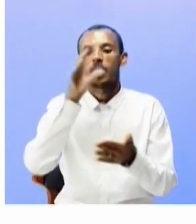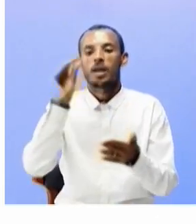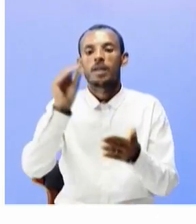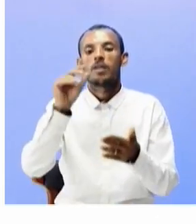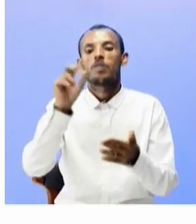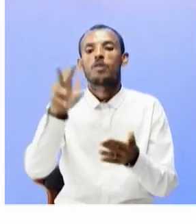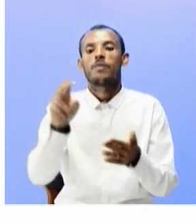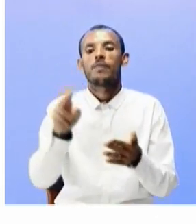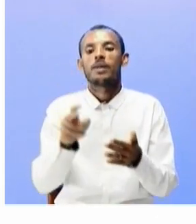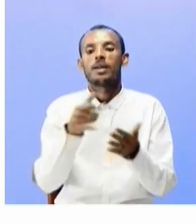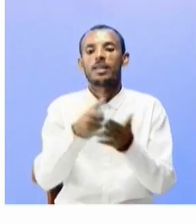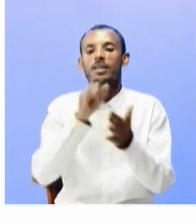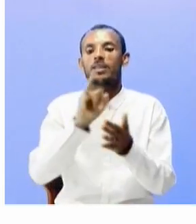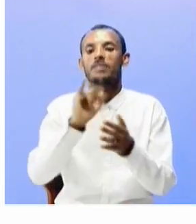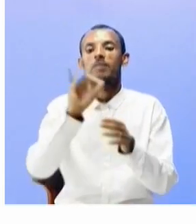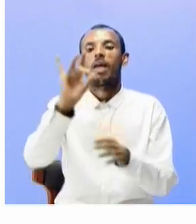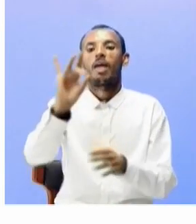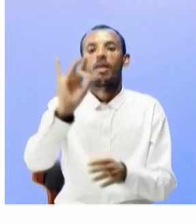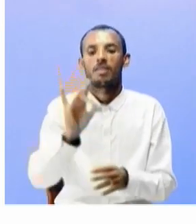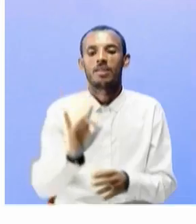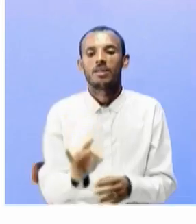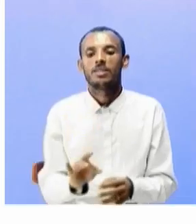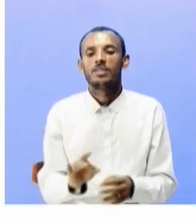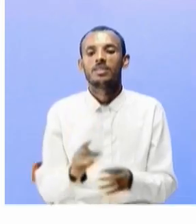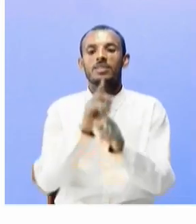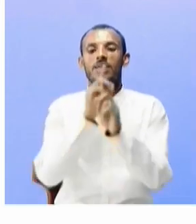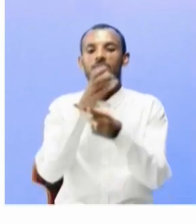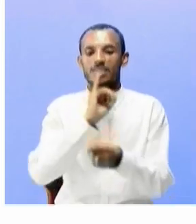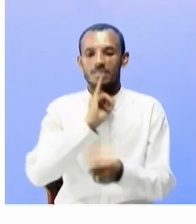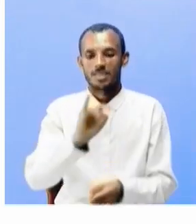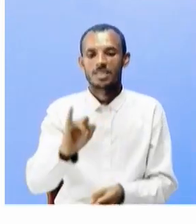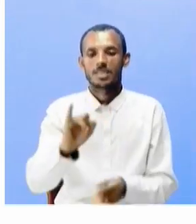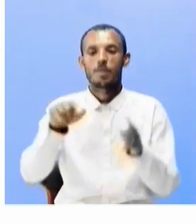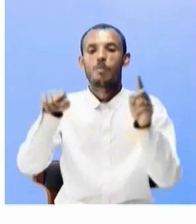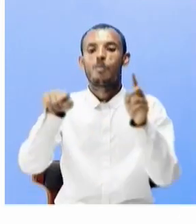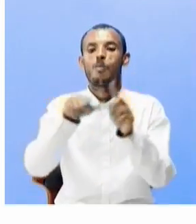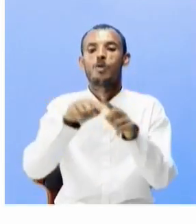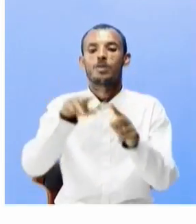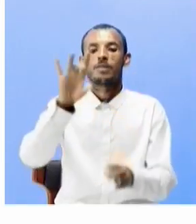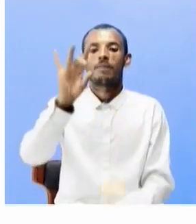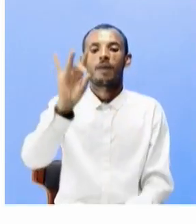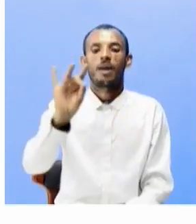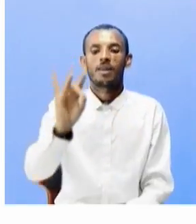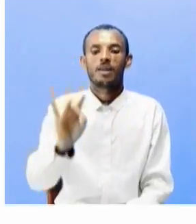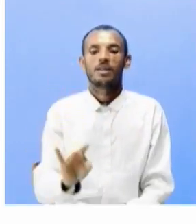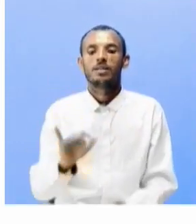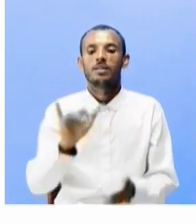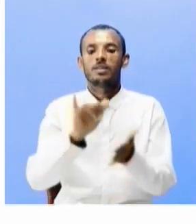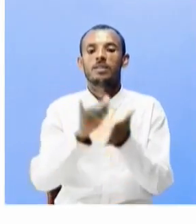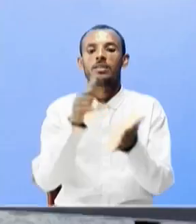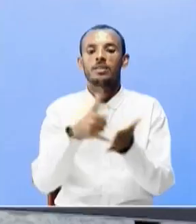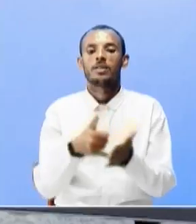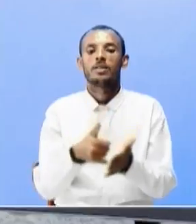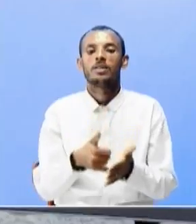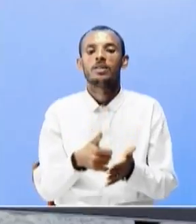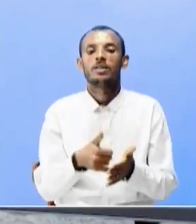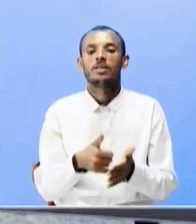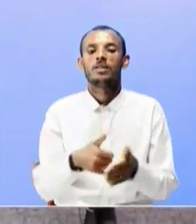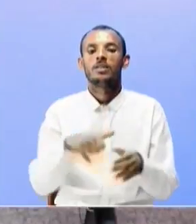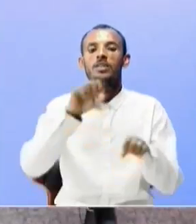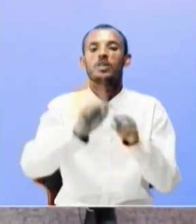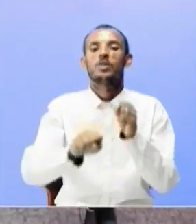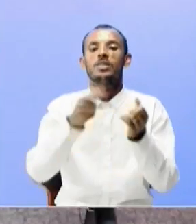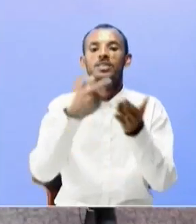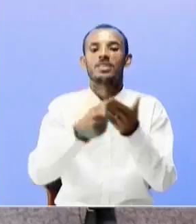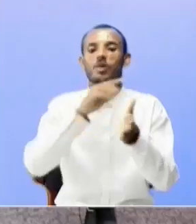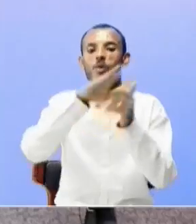is 8. Therefore, the answer will be this, positive 8. That's it. So, this